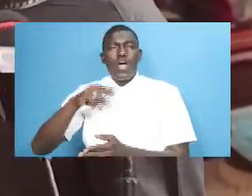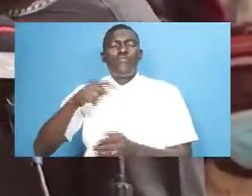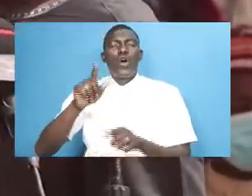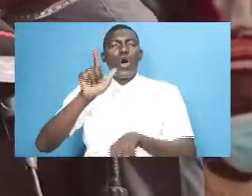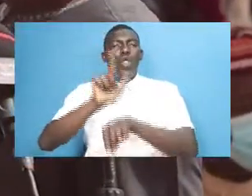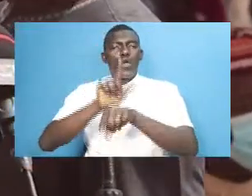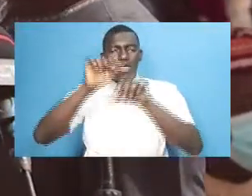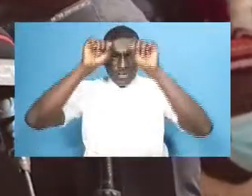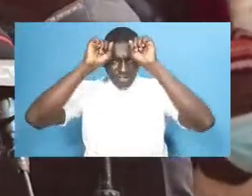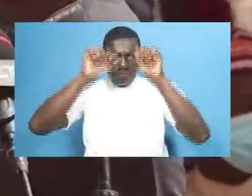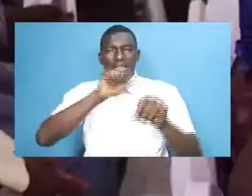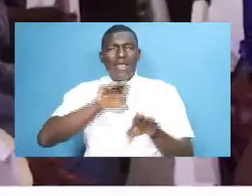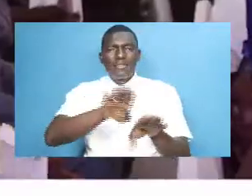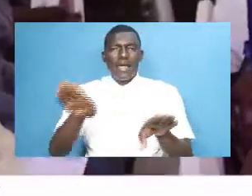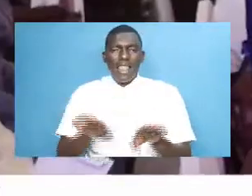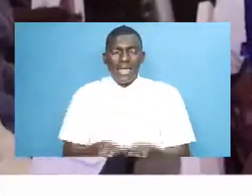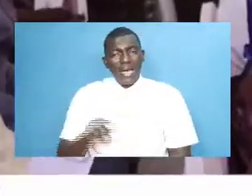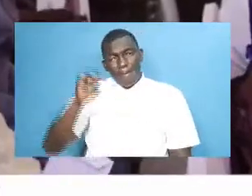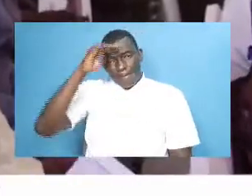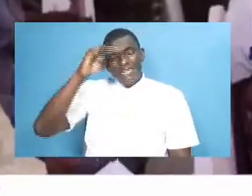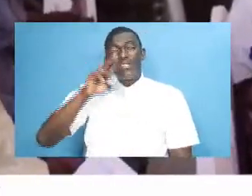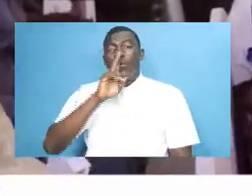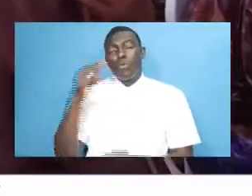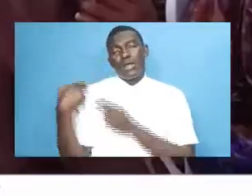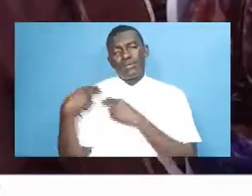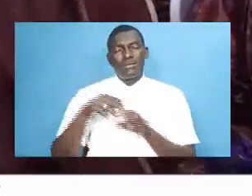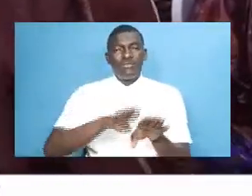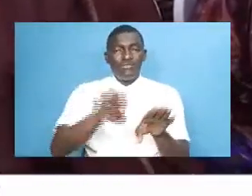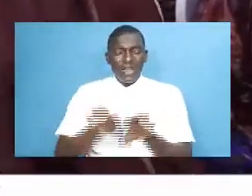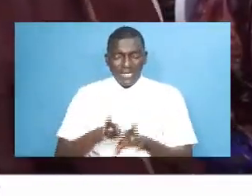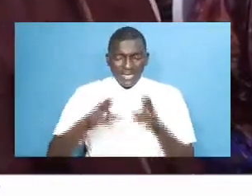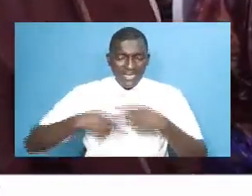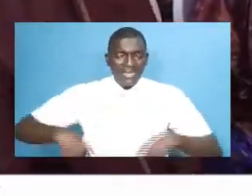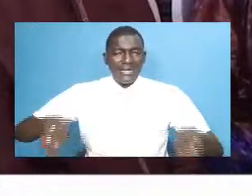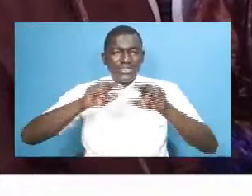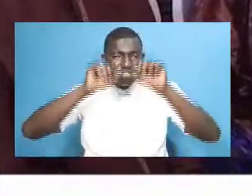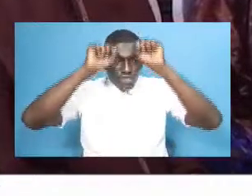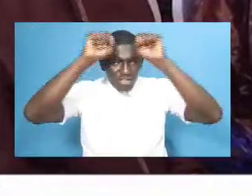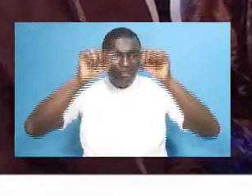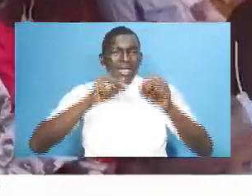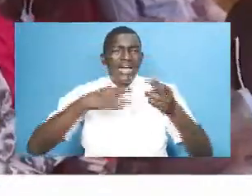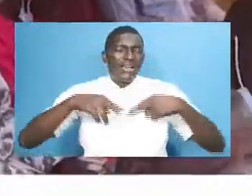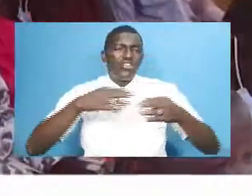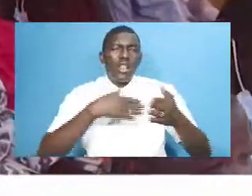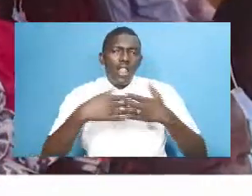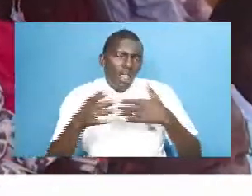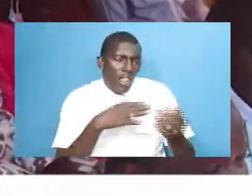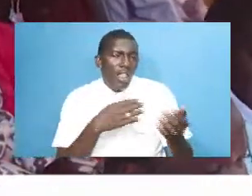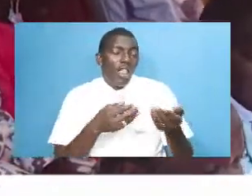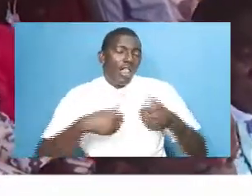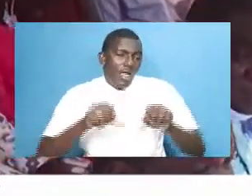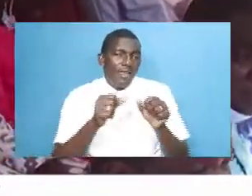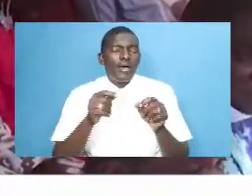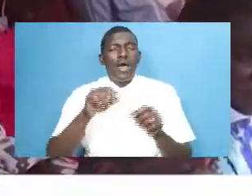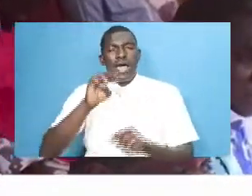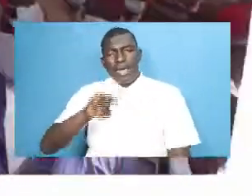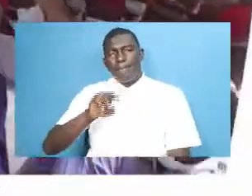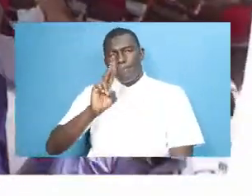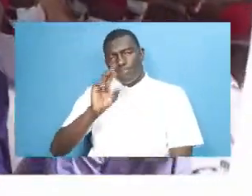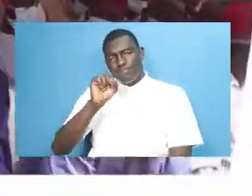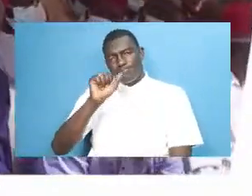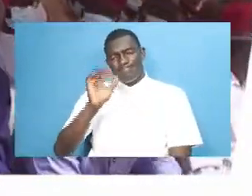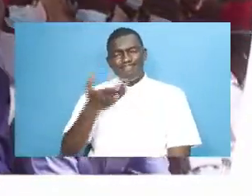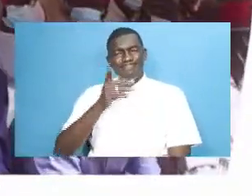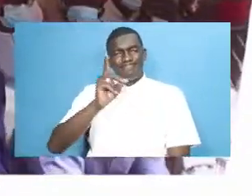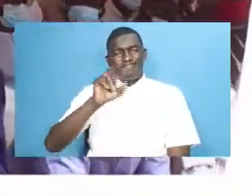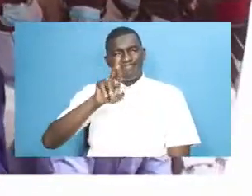of Local Government and Land. The Minister for Lands, Regional Government and Regional Affairs, Musa Drame, said his ministry will